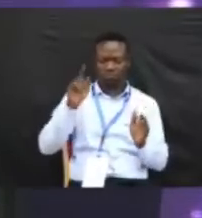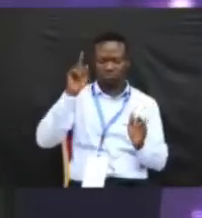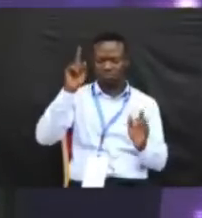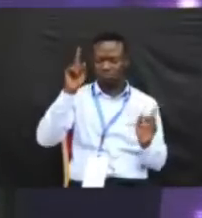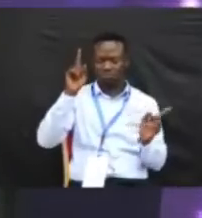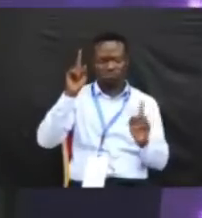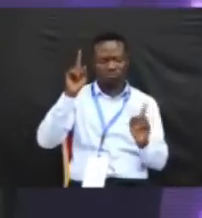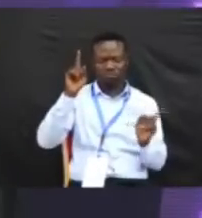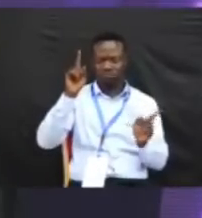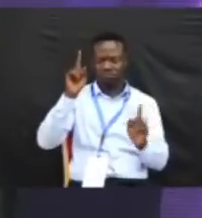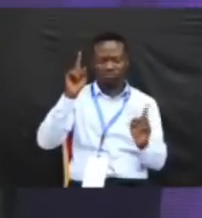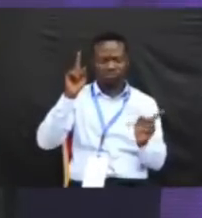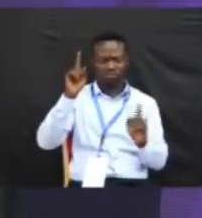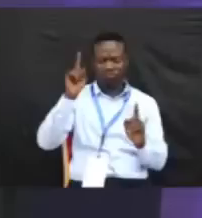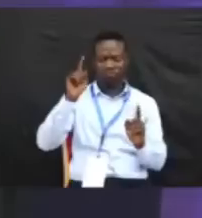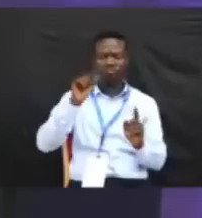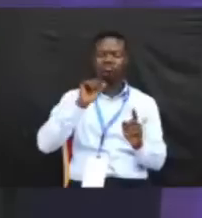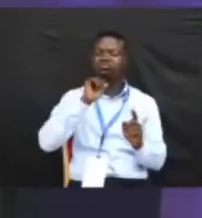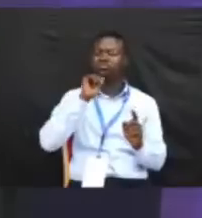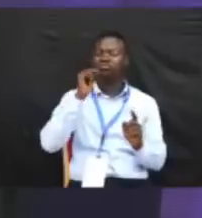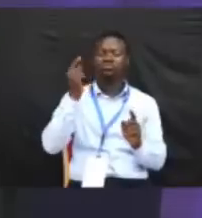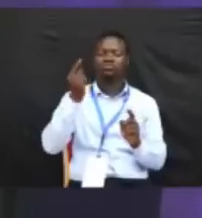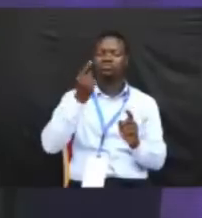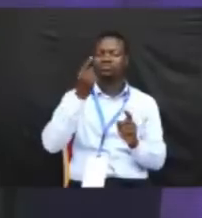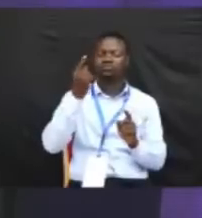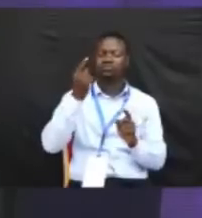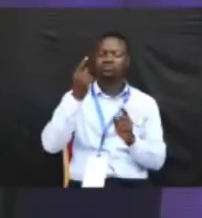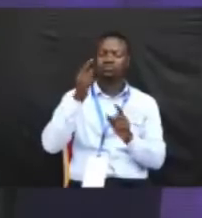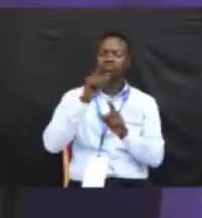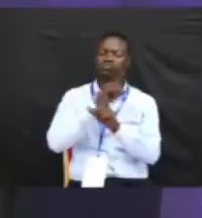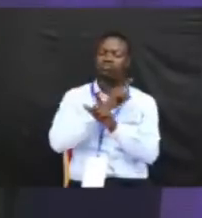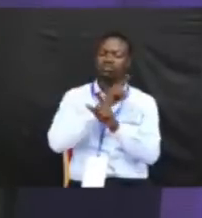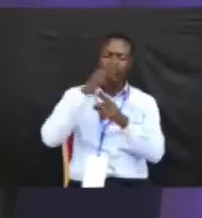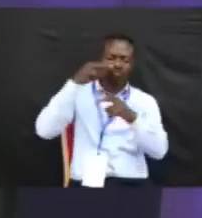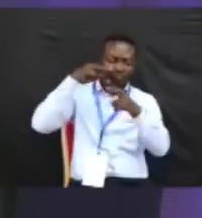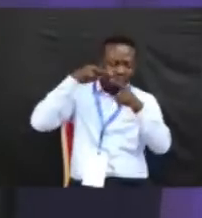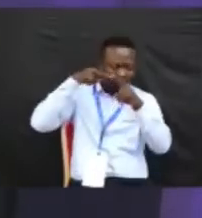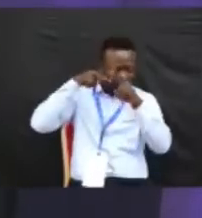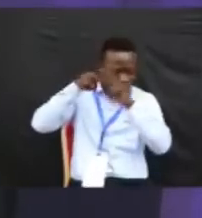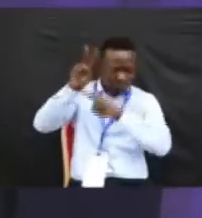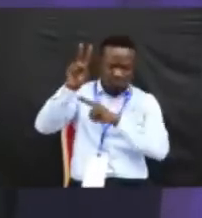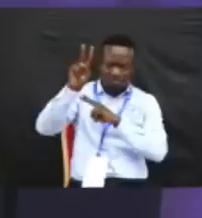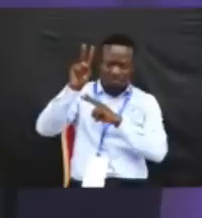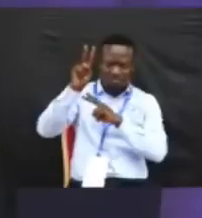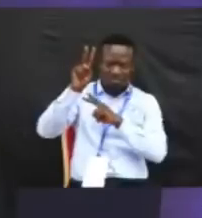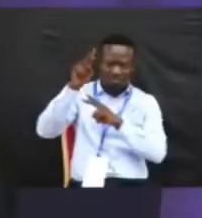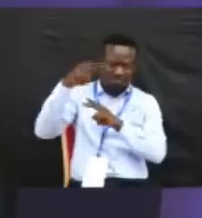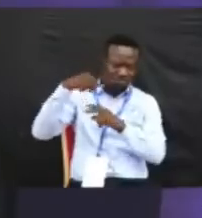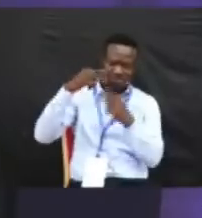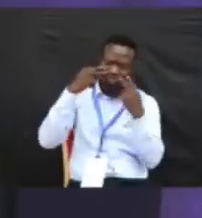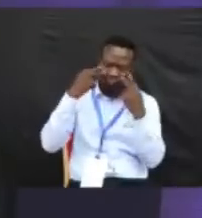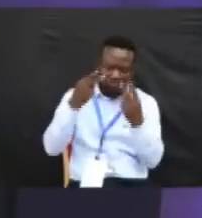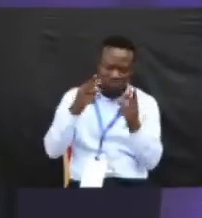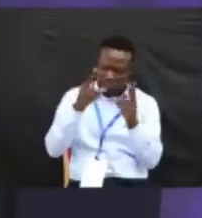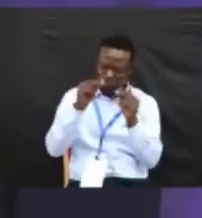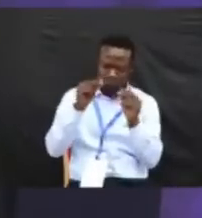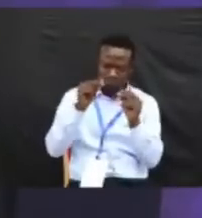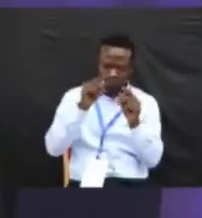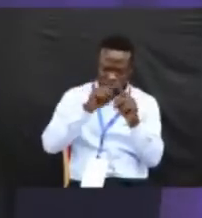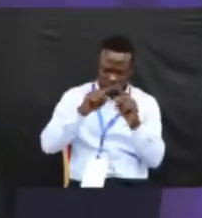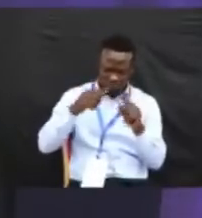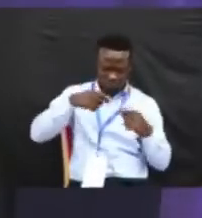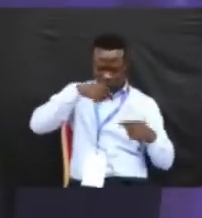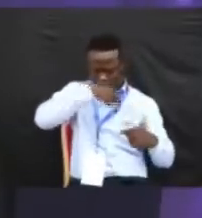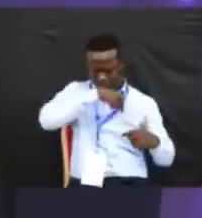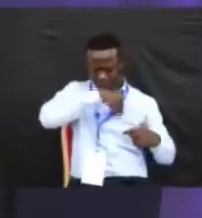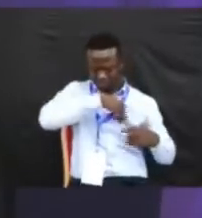It is not only Lord a revelation we have had but it is a firm conviction in